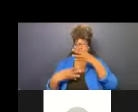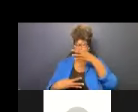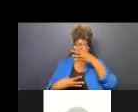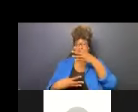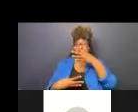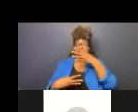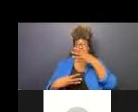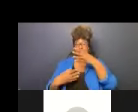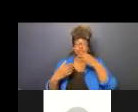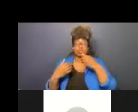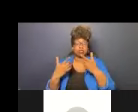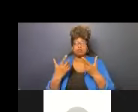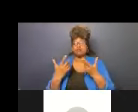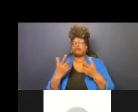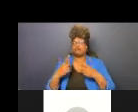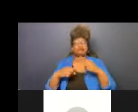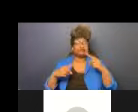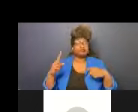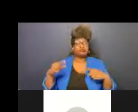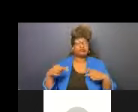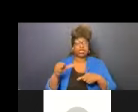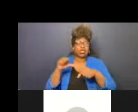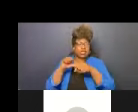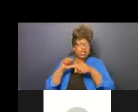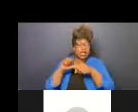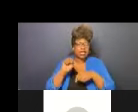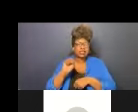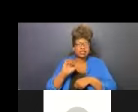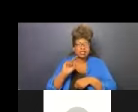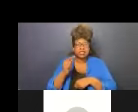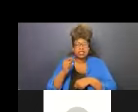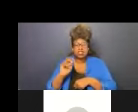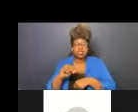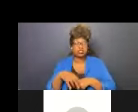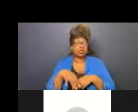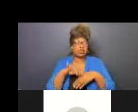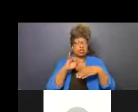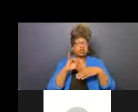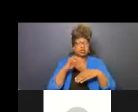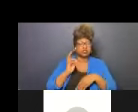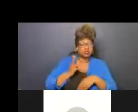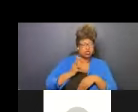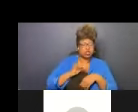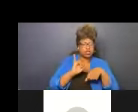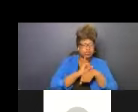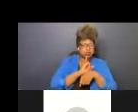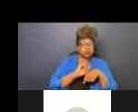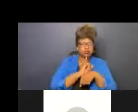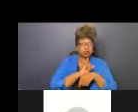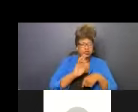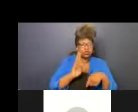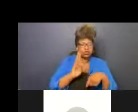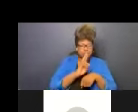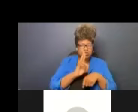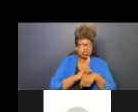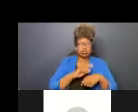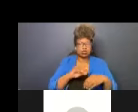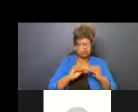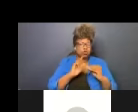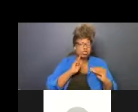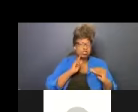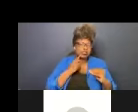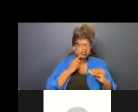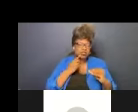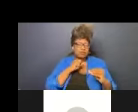contaminated sites range from gas stations to industrial, like historic industrial uses, and more serious contaminants like chromate,